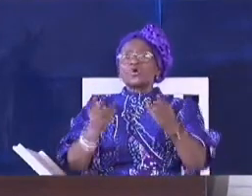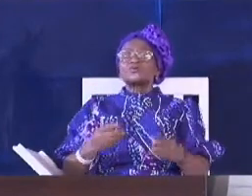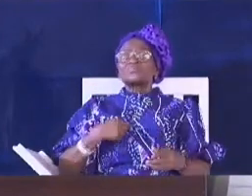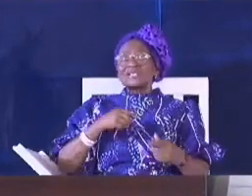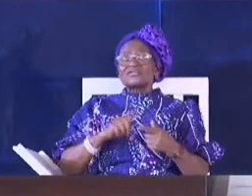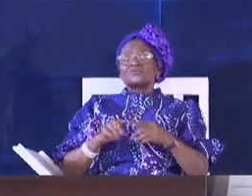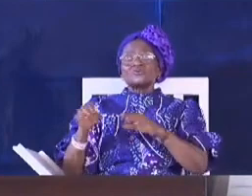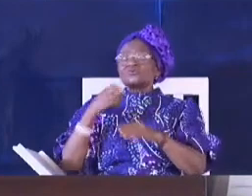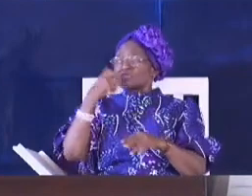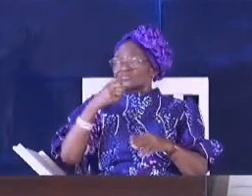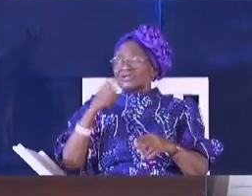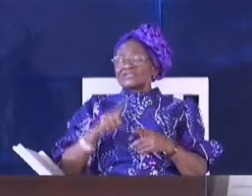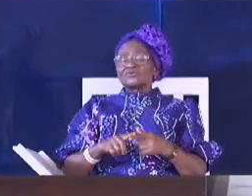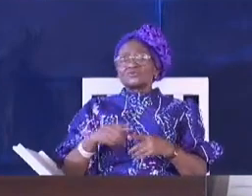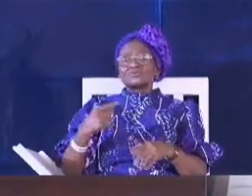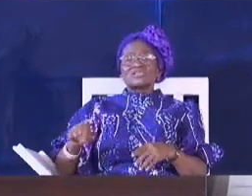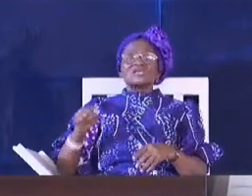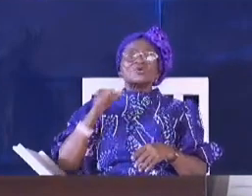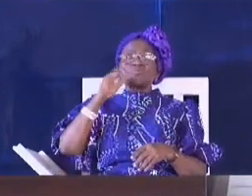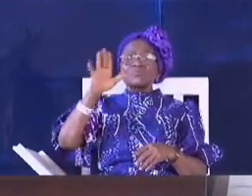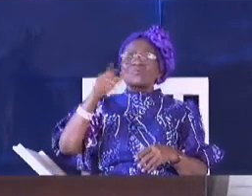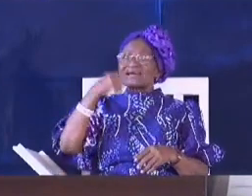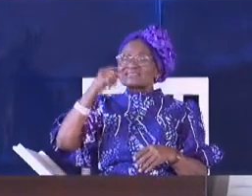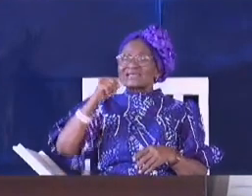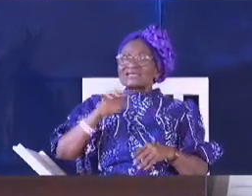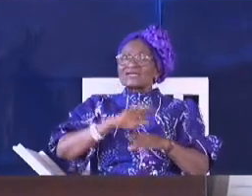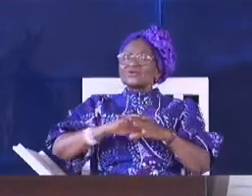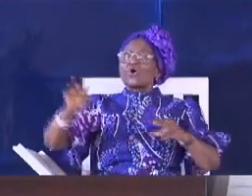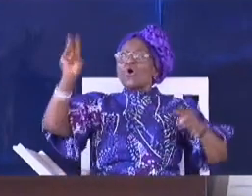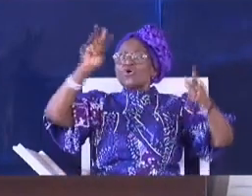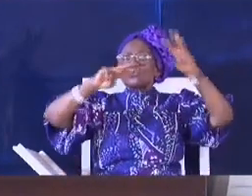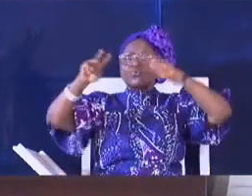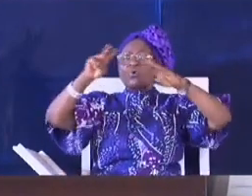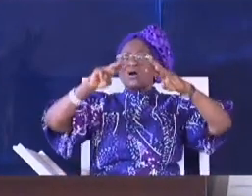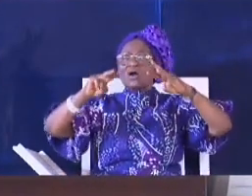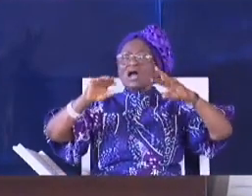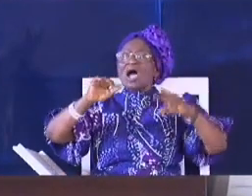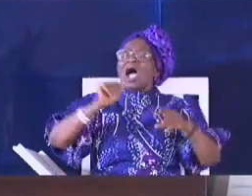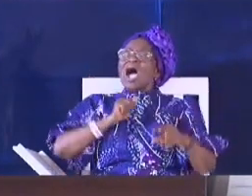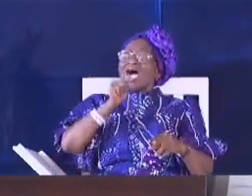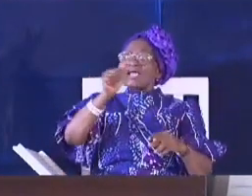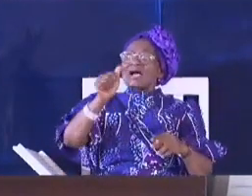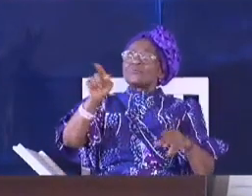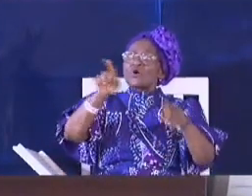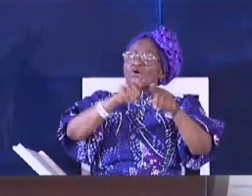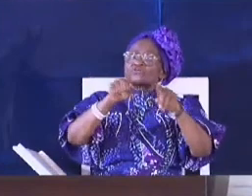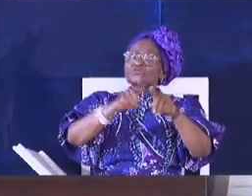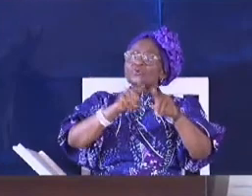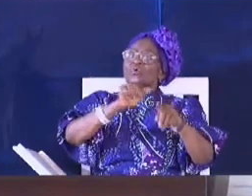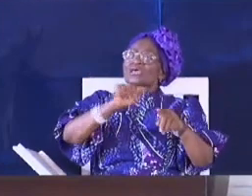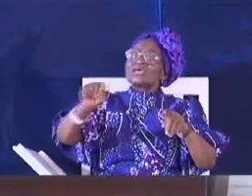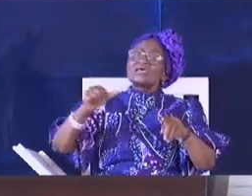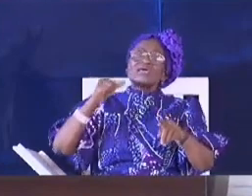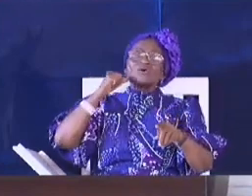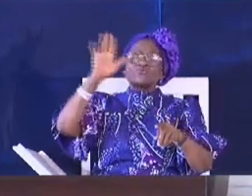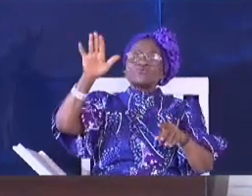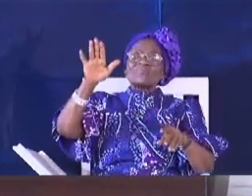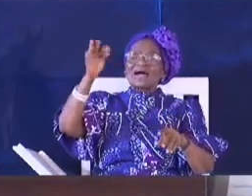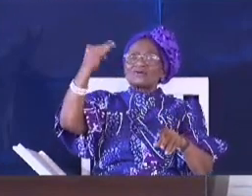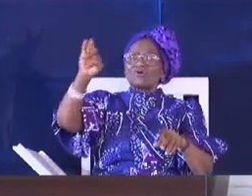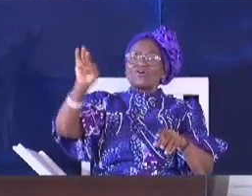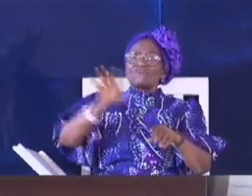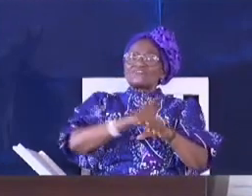The woman said, don't worry, I'm also a woman of influence.